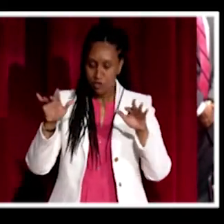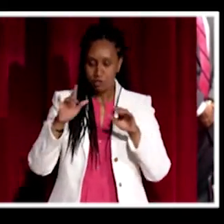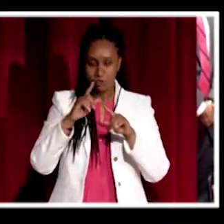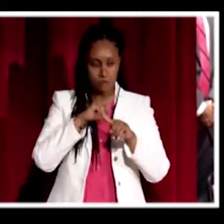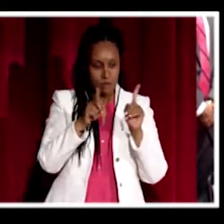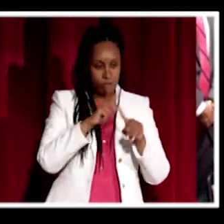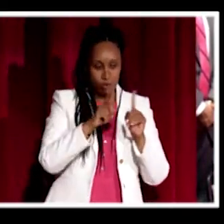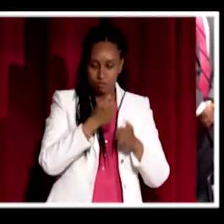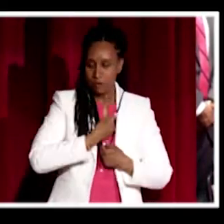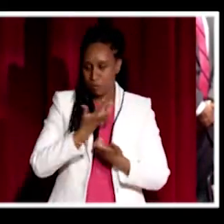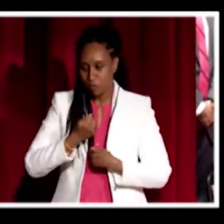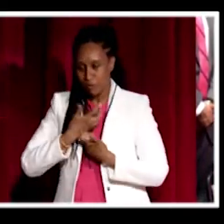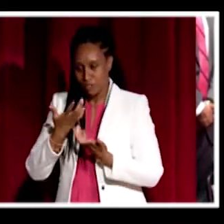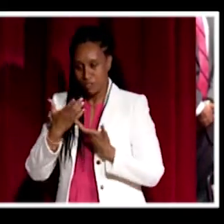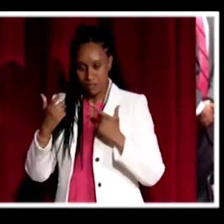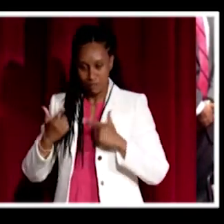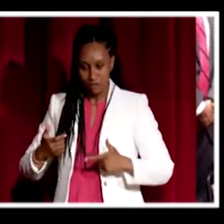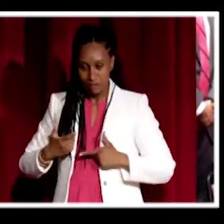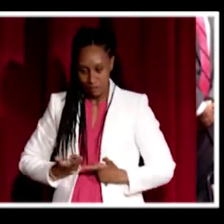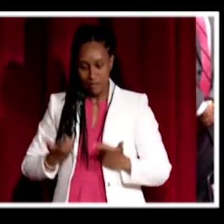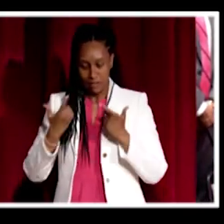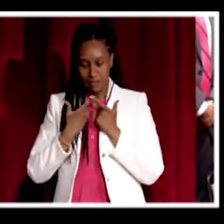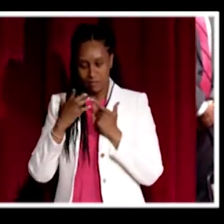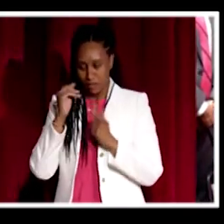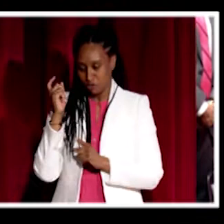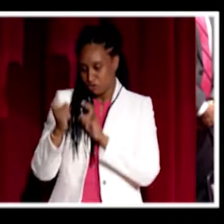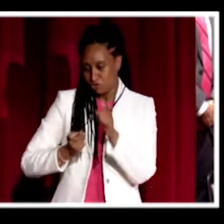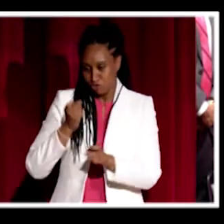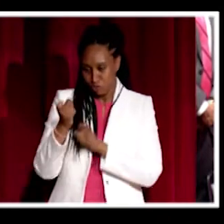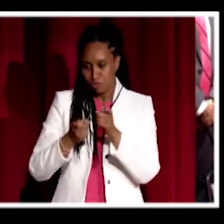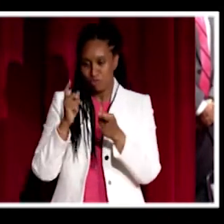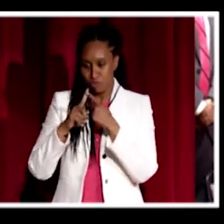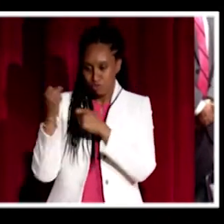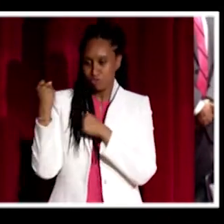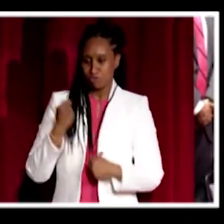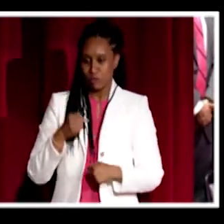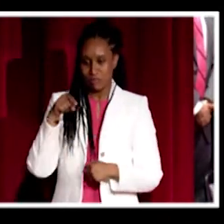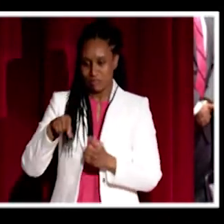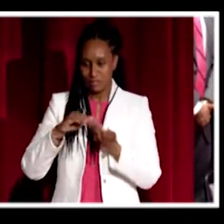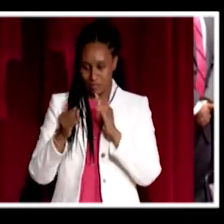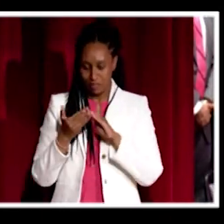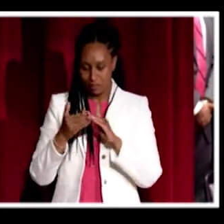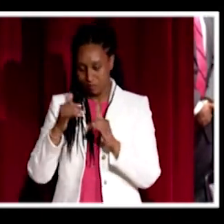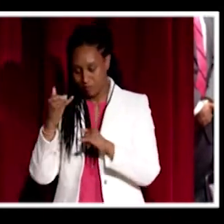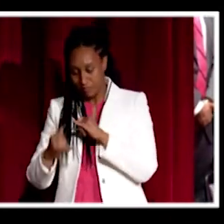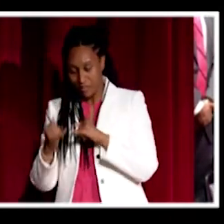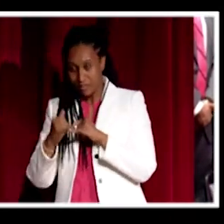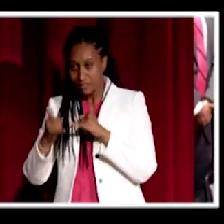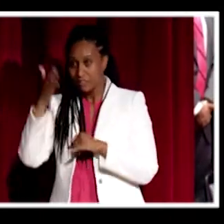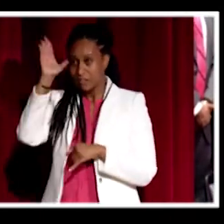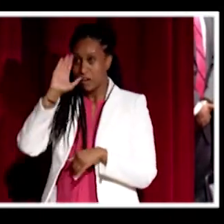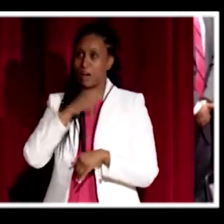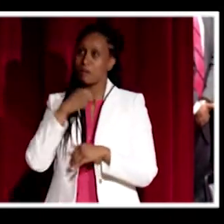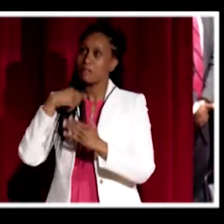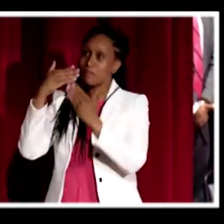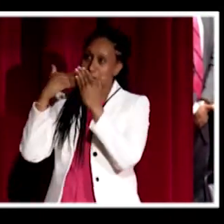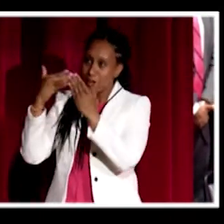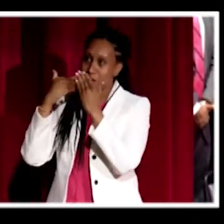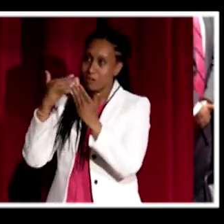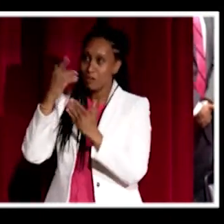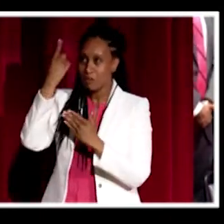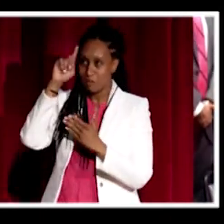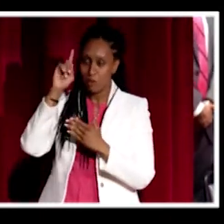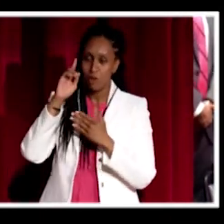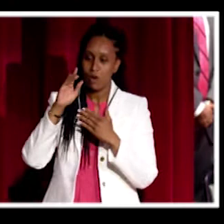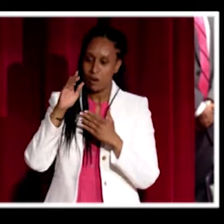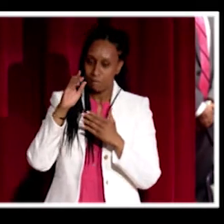of human life that have and are contributing to the beauty and strength to this city. And lastly, Almighty God, we thank you for the desires of